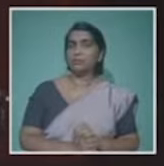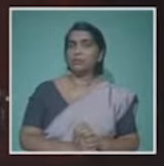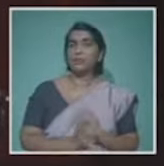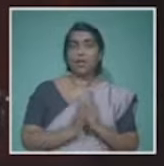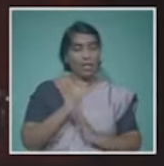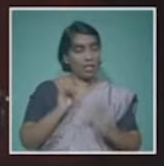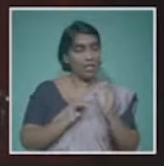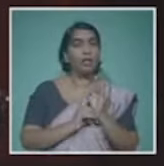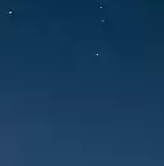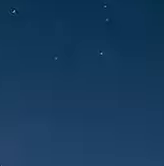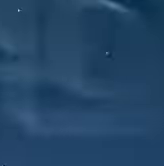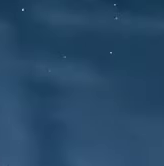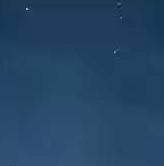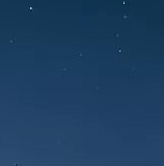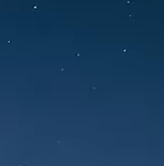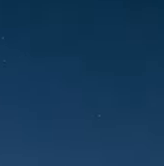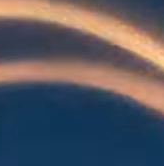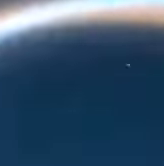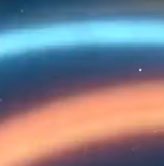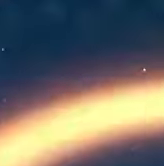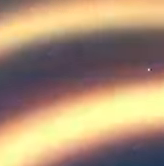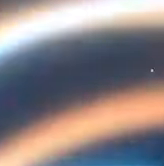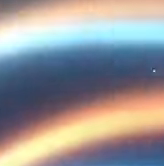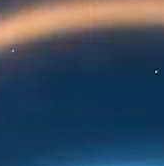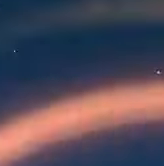Waru Hatiyata. Mantri Wariyo.